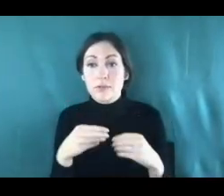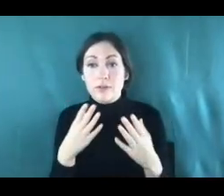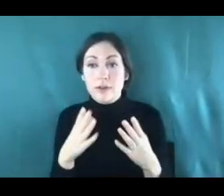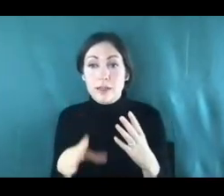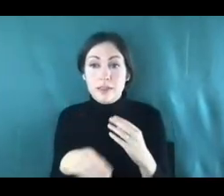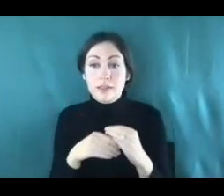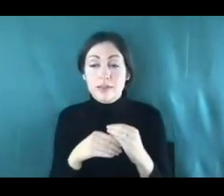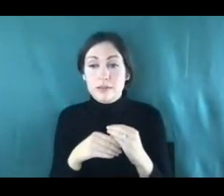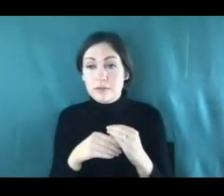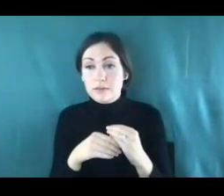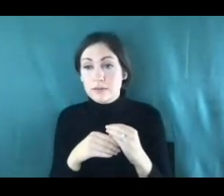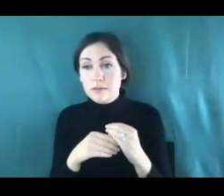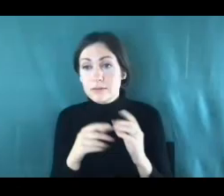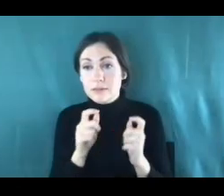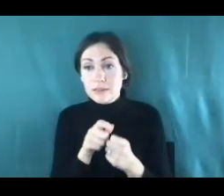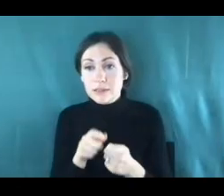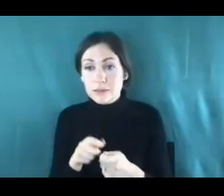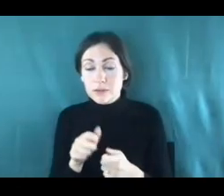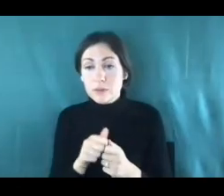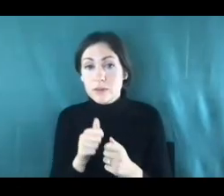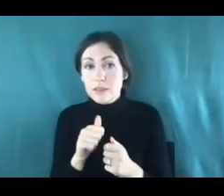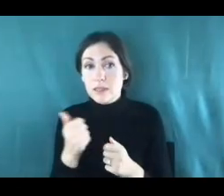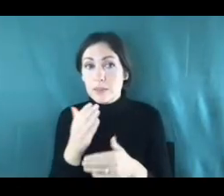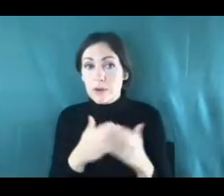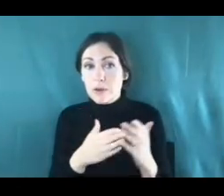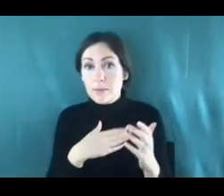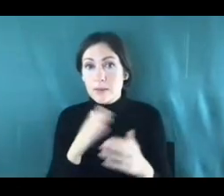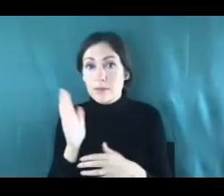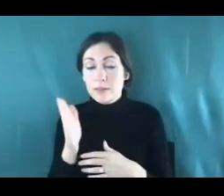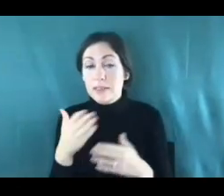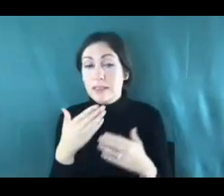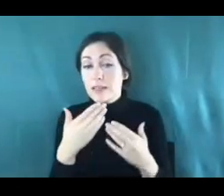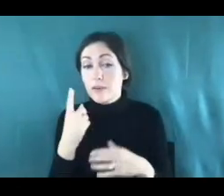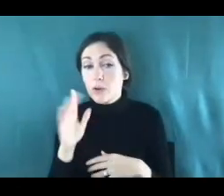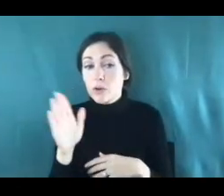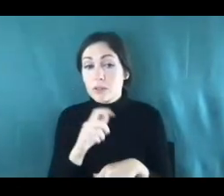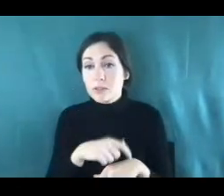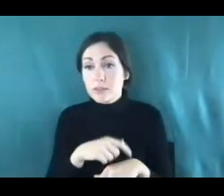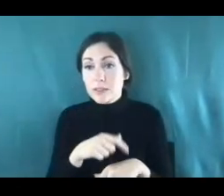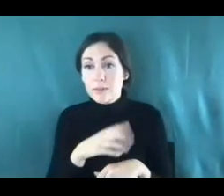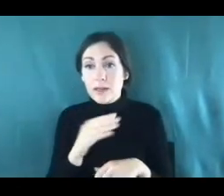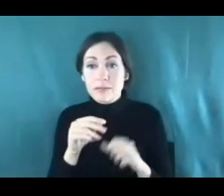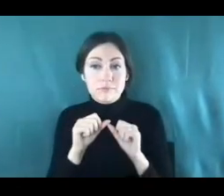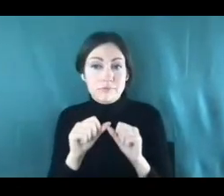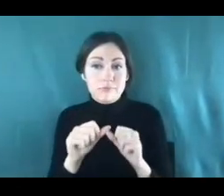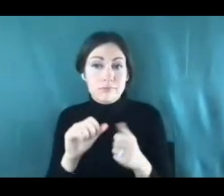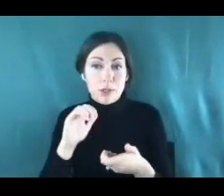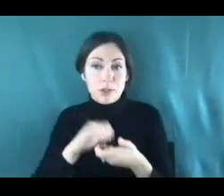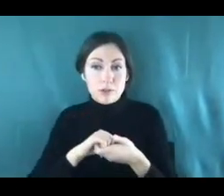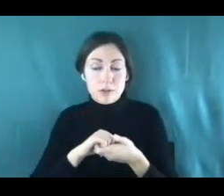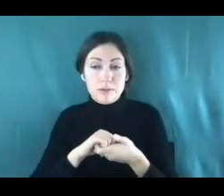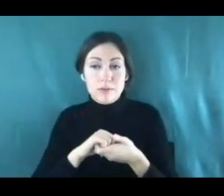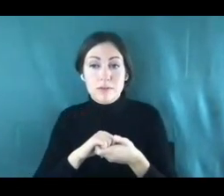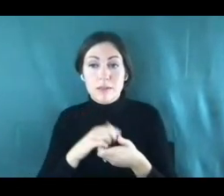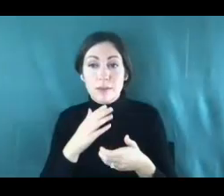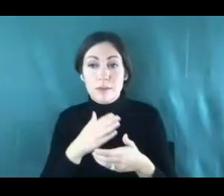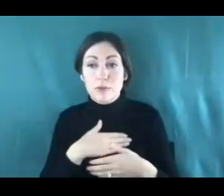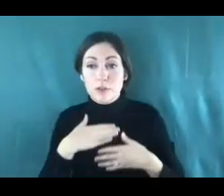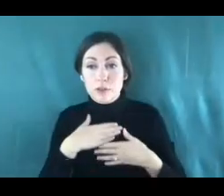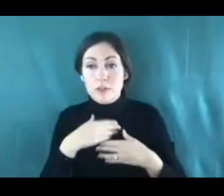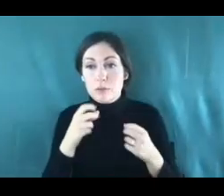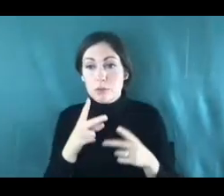detail on any areas of today's presentation. And thank you for your time and ongoing partnership. I appreciate the opportunity to provide